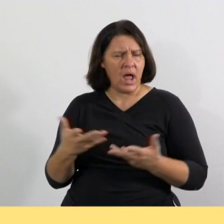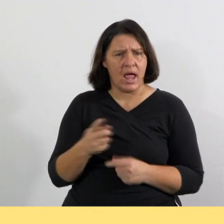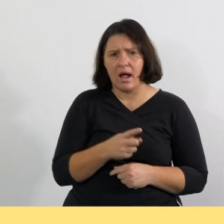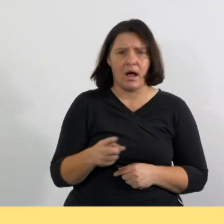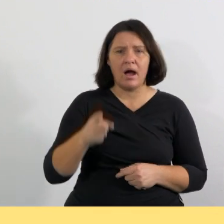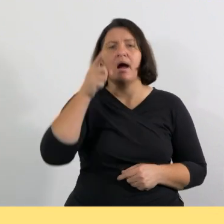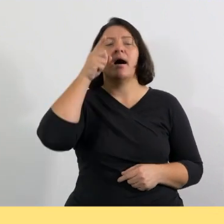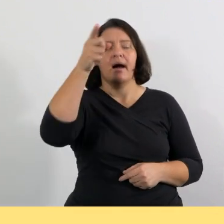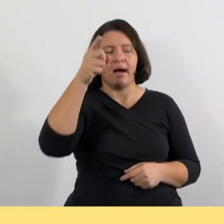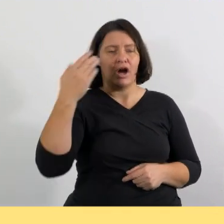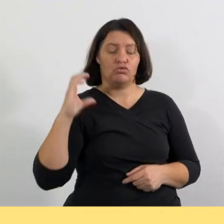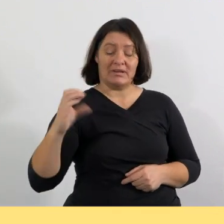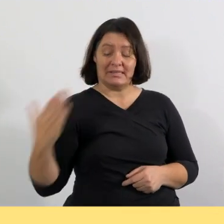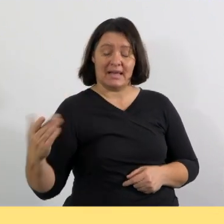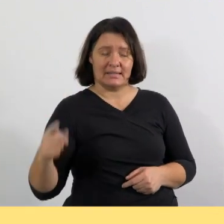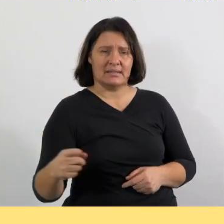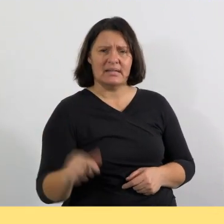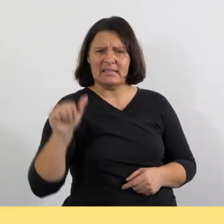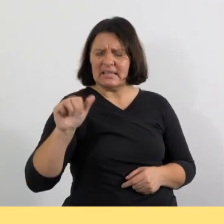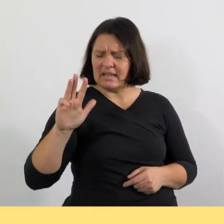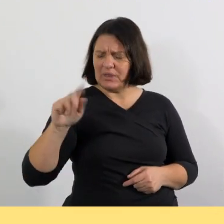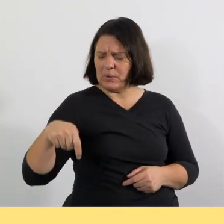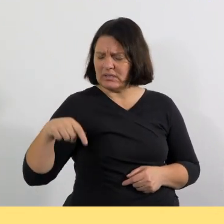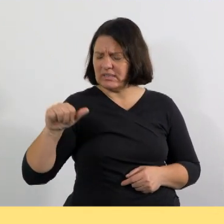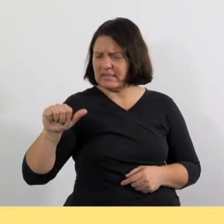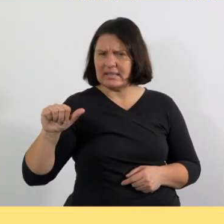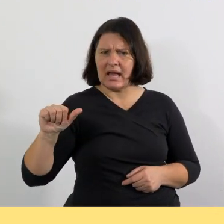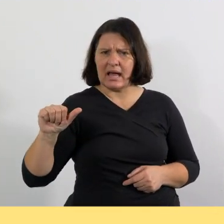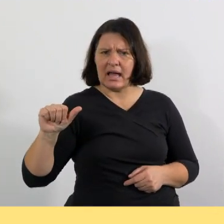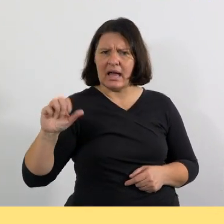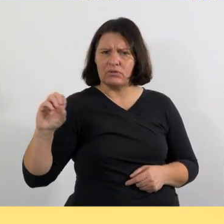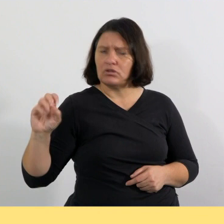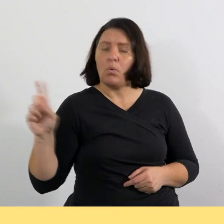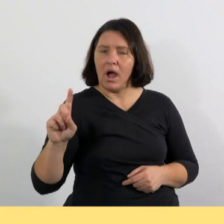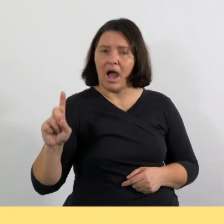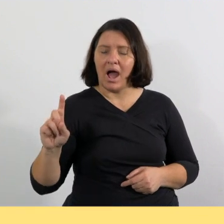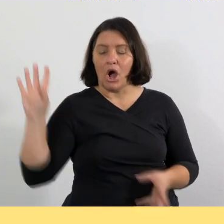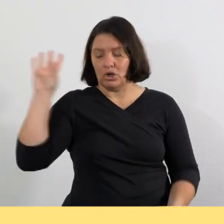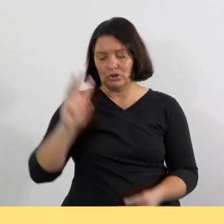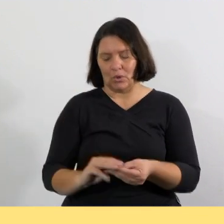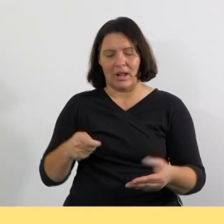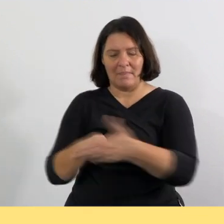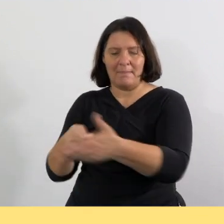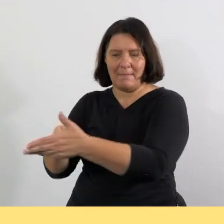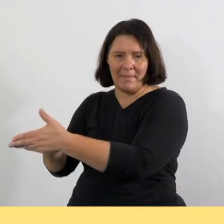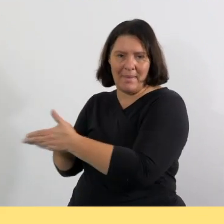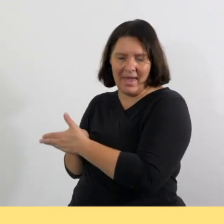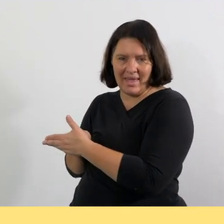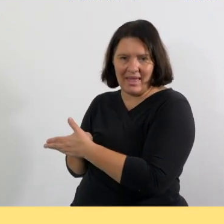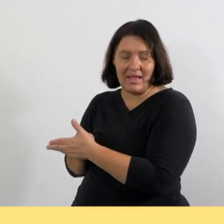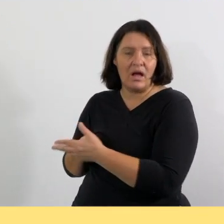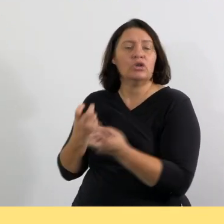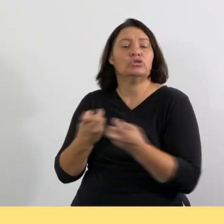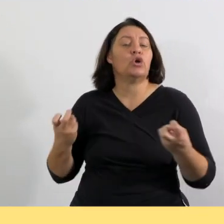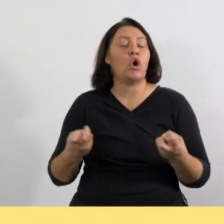Where is 69,600? On the credit side, what is this? This is our total purchases. And